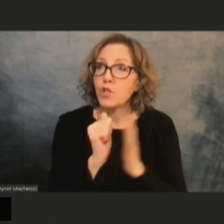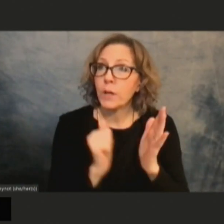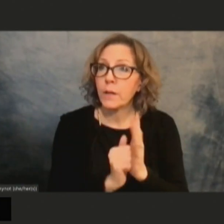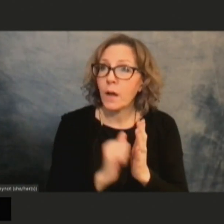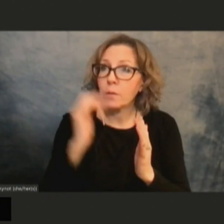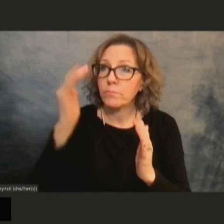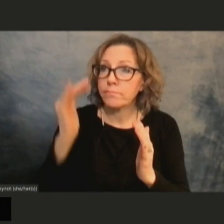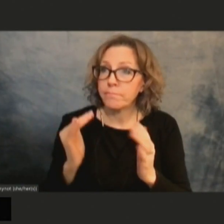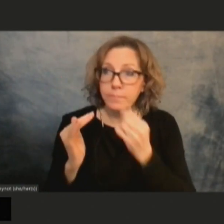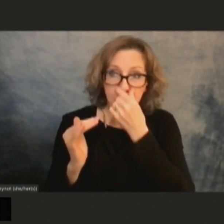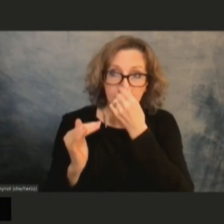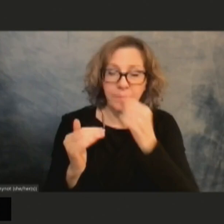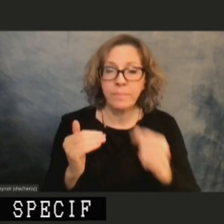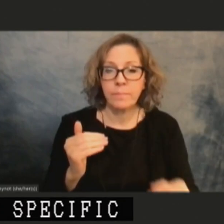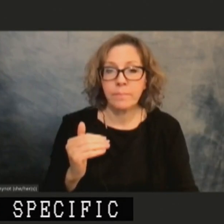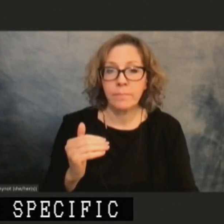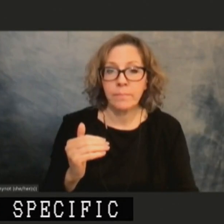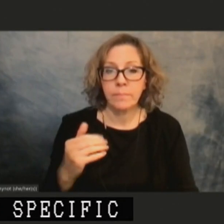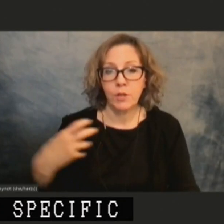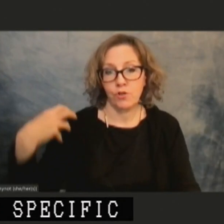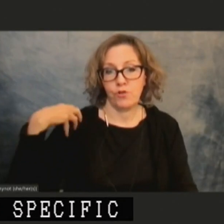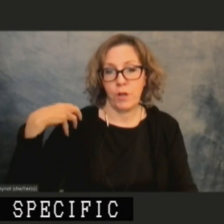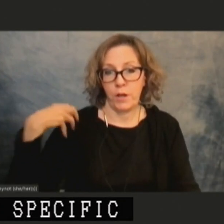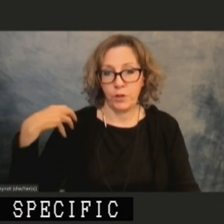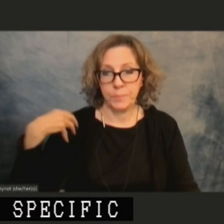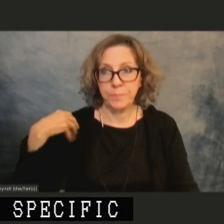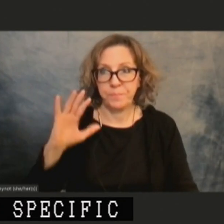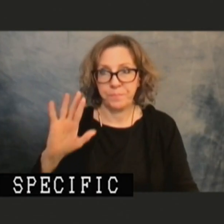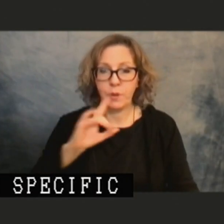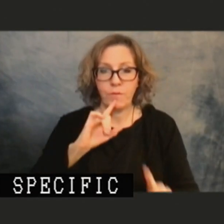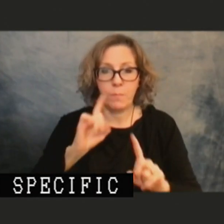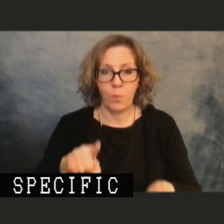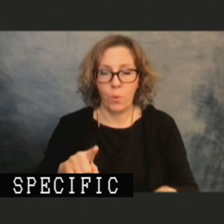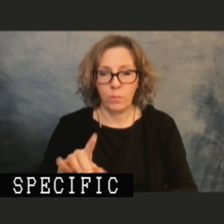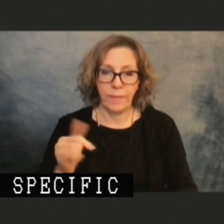the chair's report, which is me.